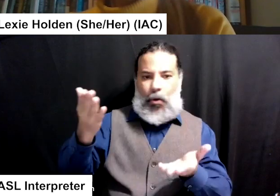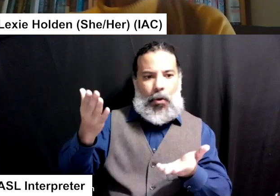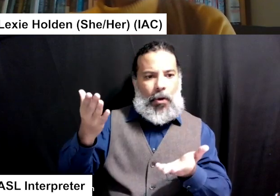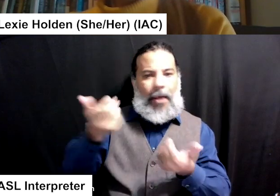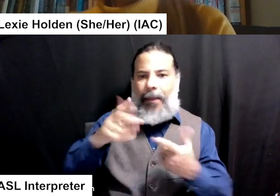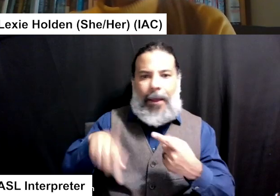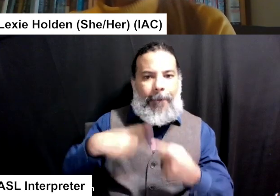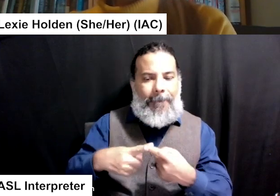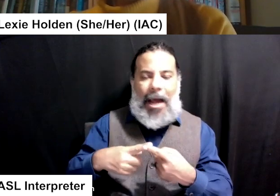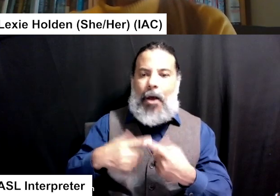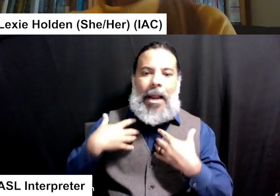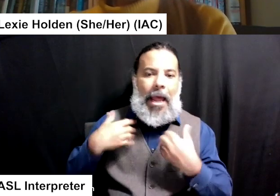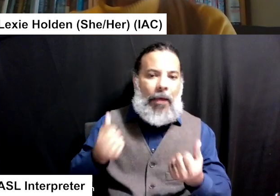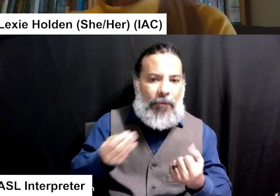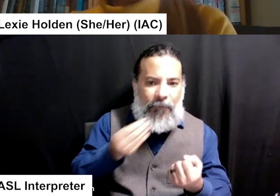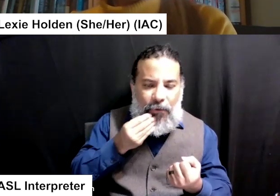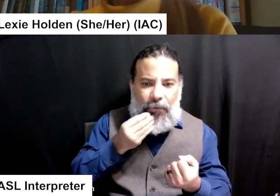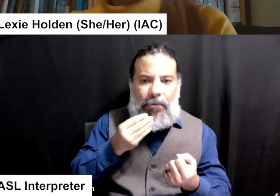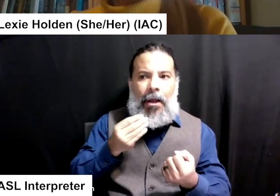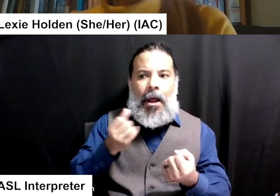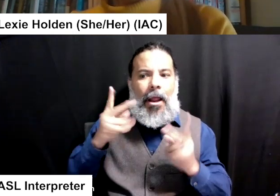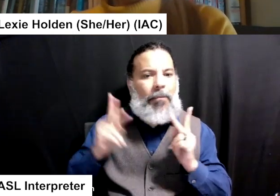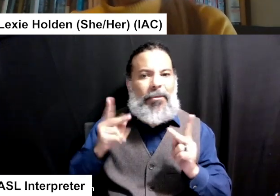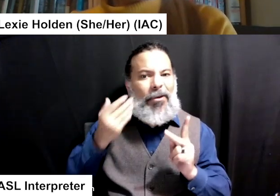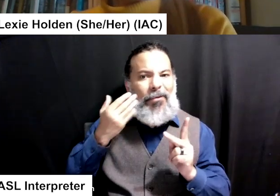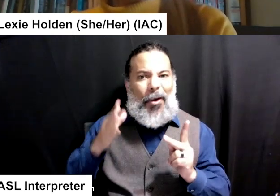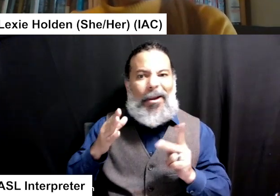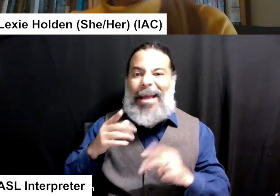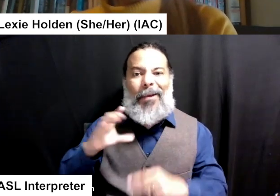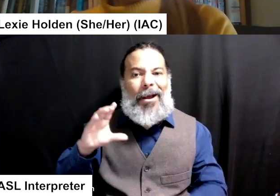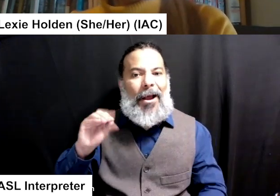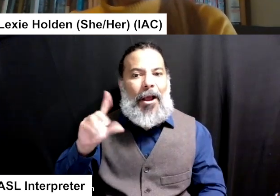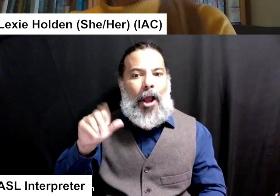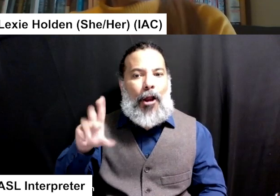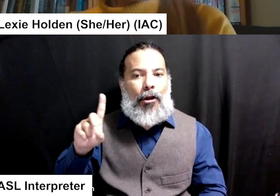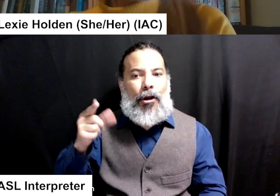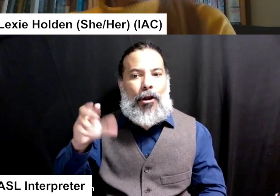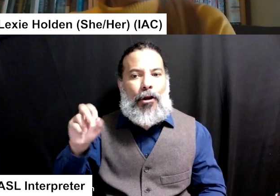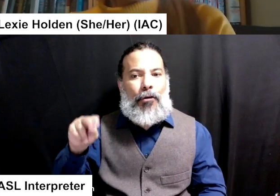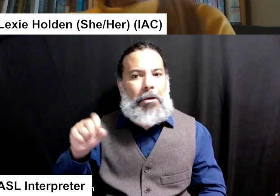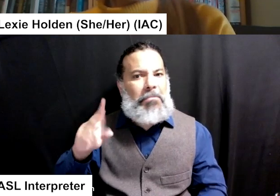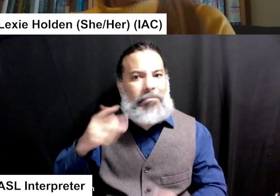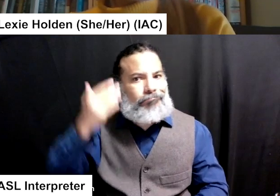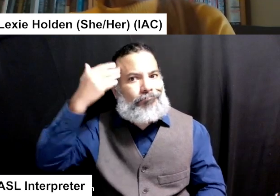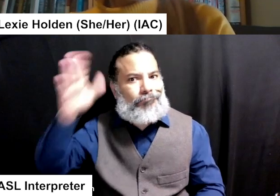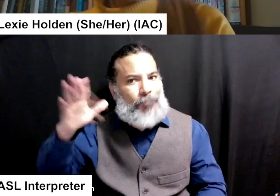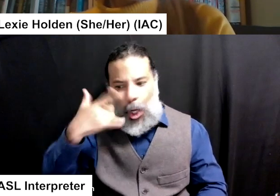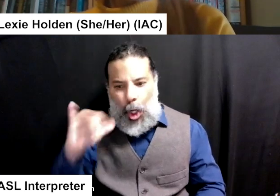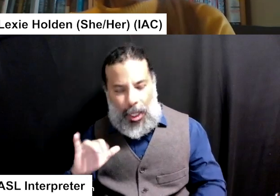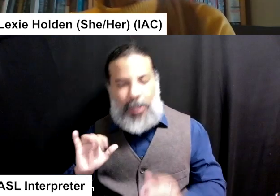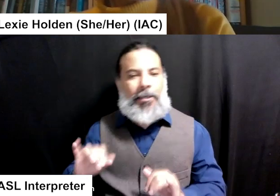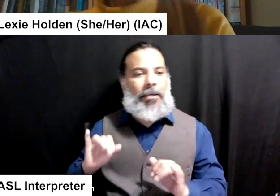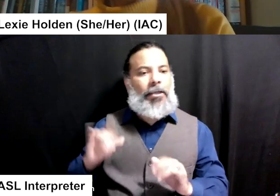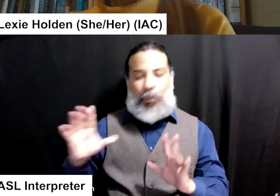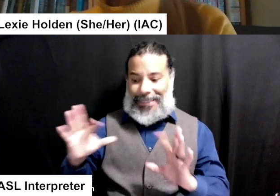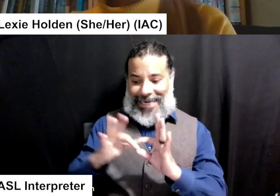about healthy foods, it's a lot of people don't even know like what collard greens look like, or so it's connecting